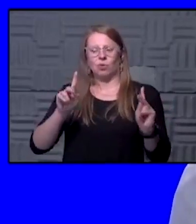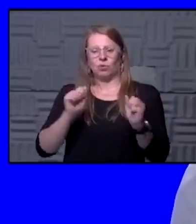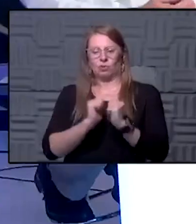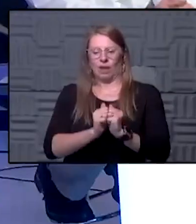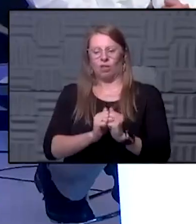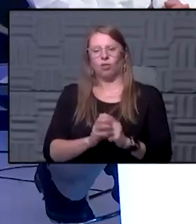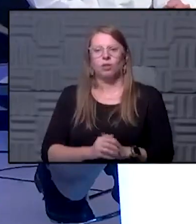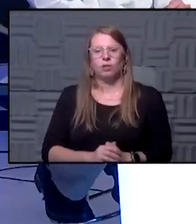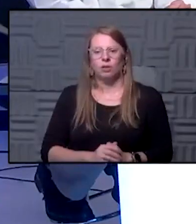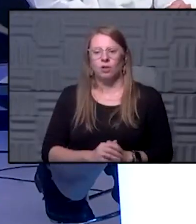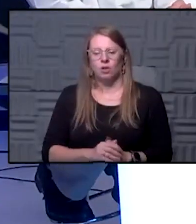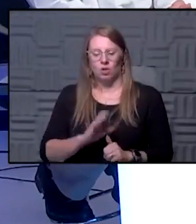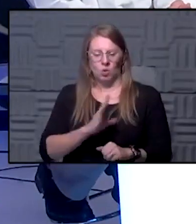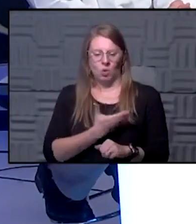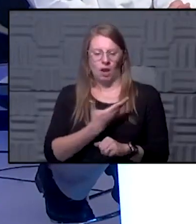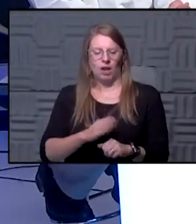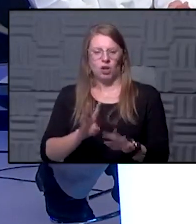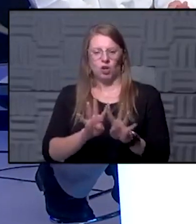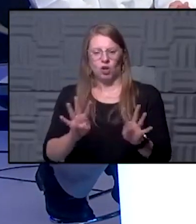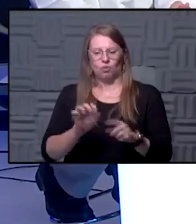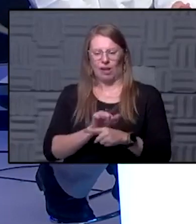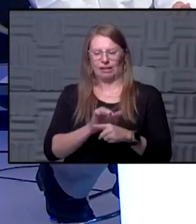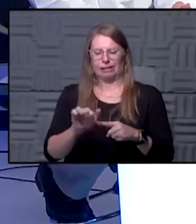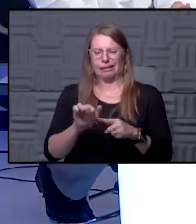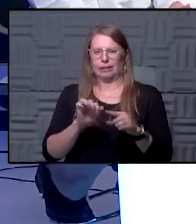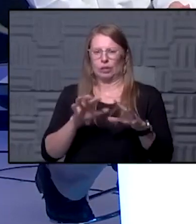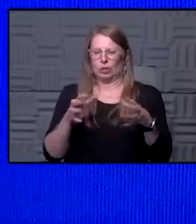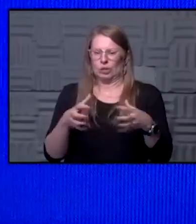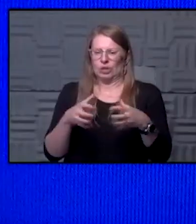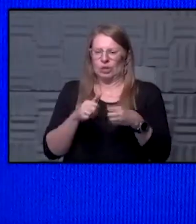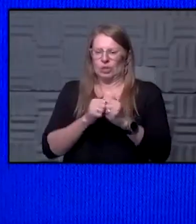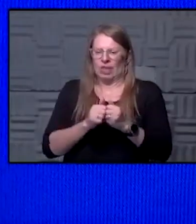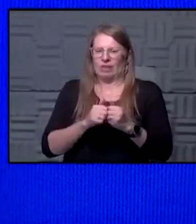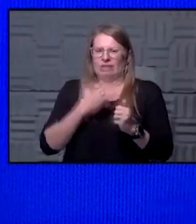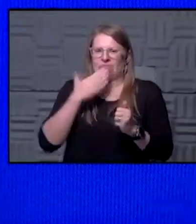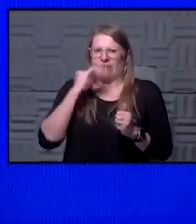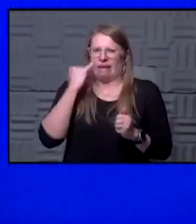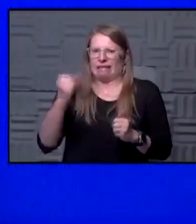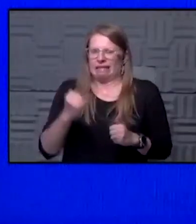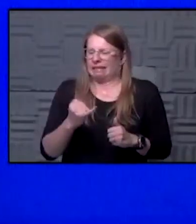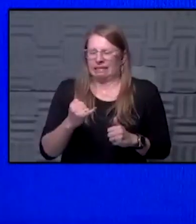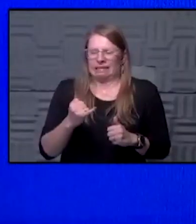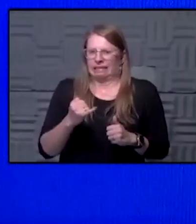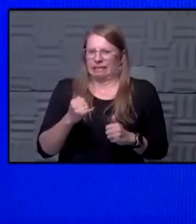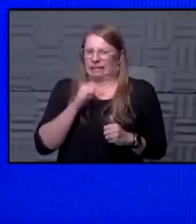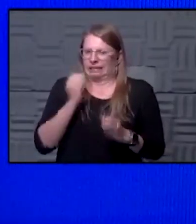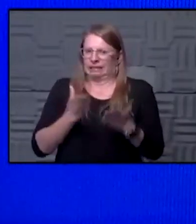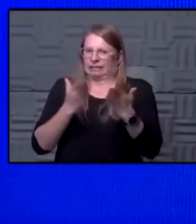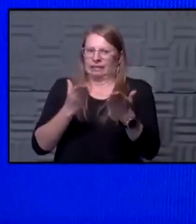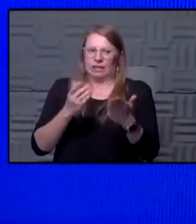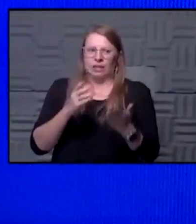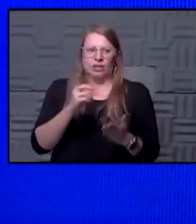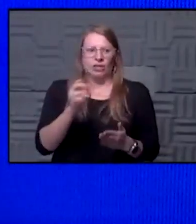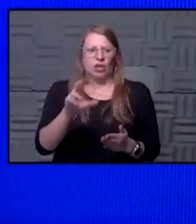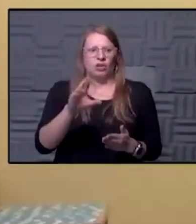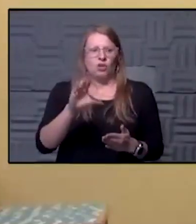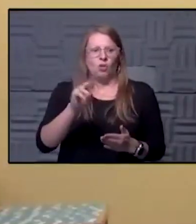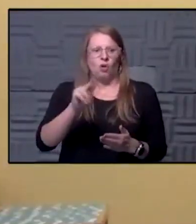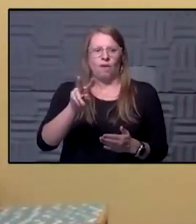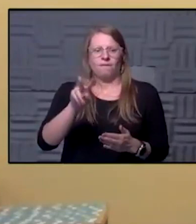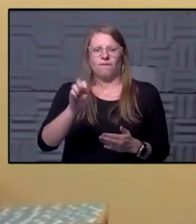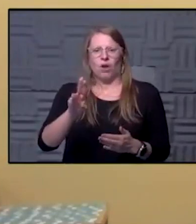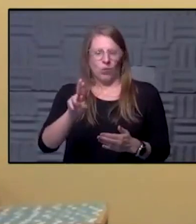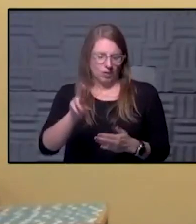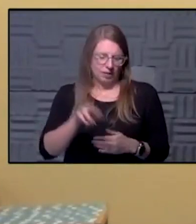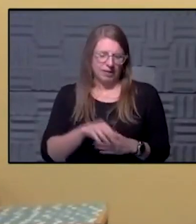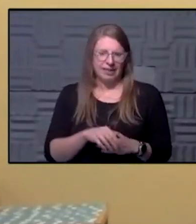say choir practice right now, if they're together, is just a bad idea. Yeah. Just a bad idea. I would not do that. Dr. Corriveau?